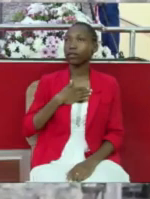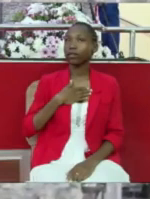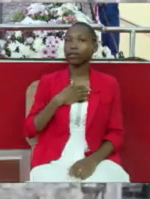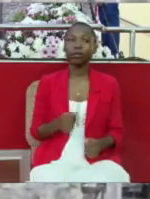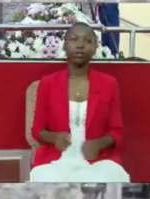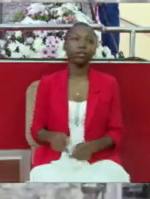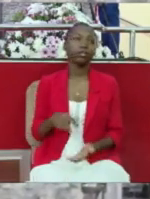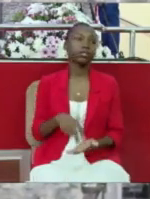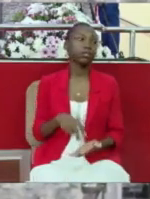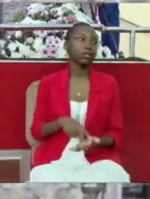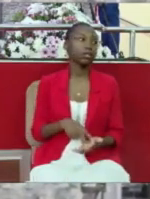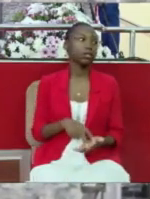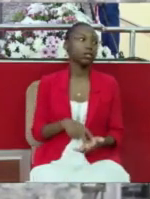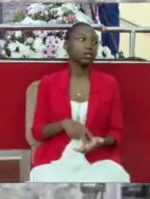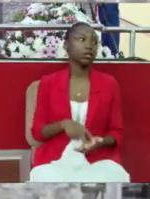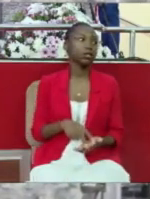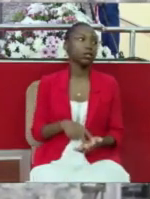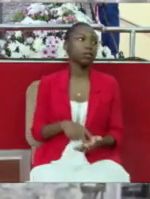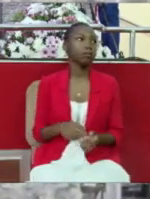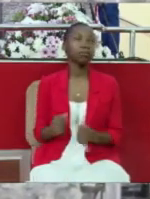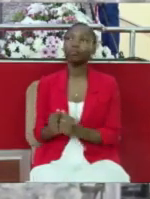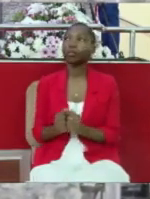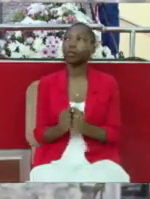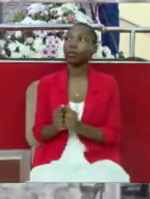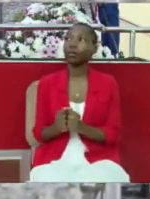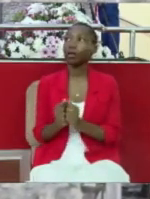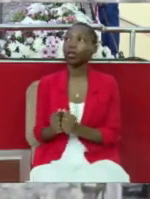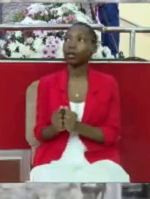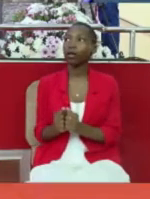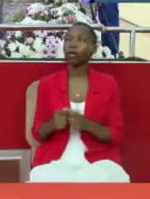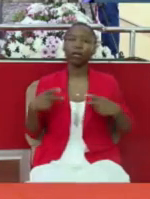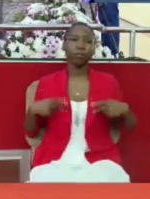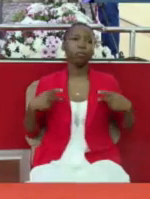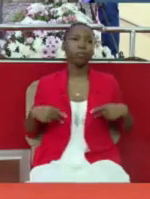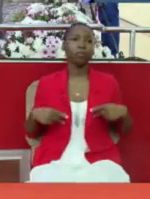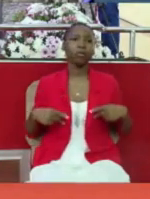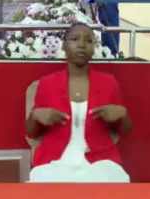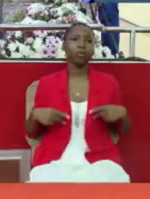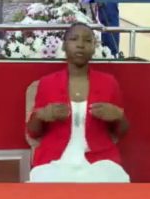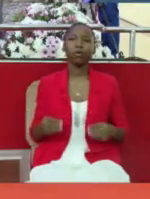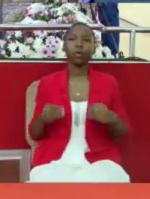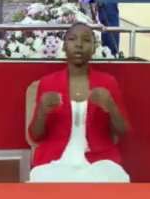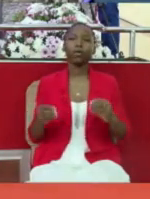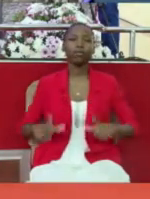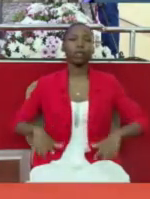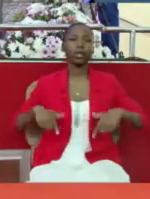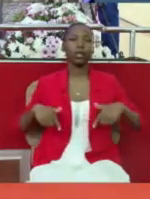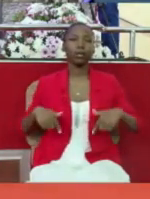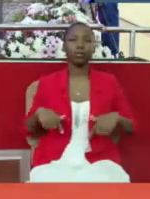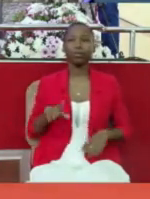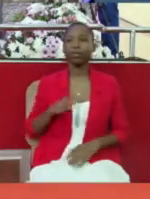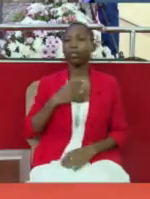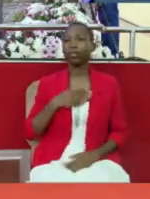Ungetaka kujiunga na wale wawili? Are you there in the tent or here? Pengine uko hapa ama kwenye hema. We want to pray for you. Tunataka tukuombe. Yes, you want Jesus to be king and Lord